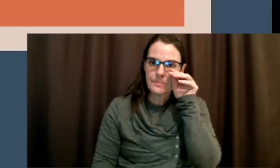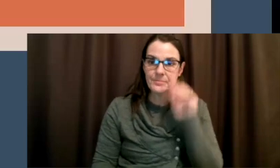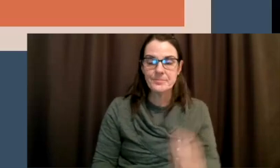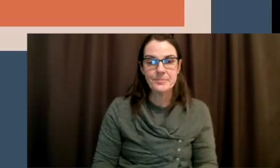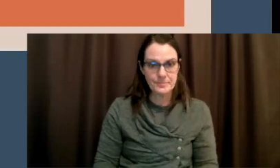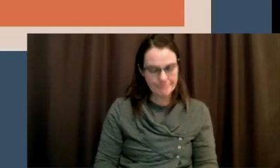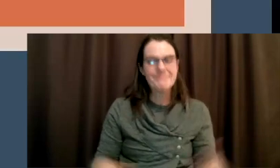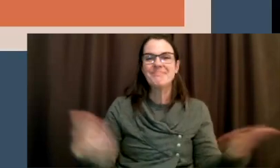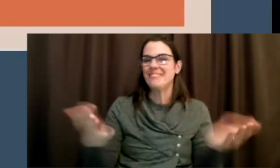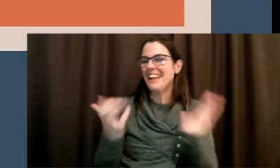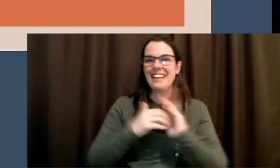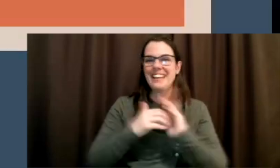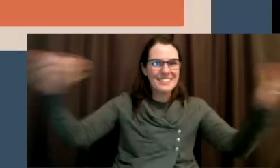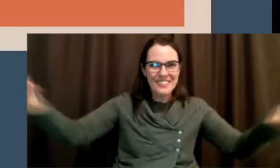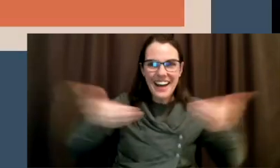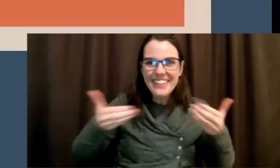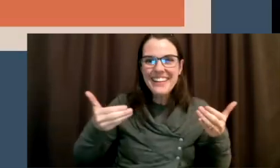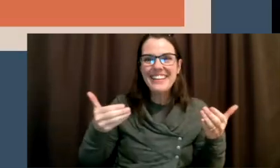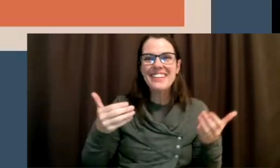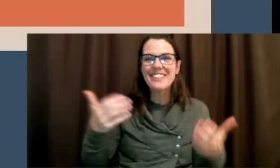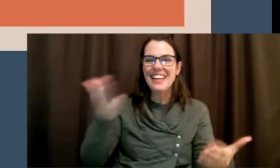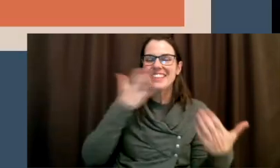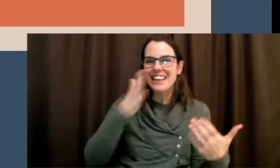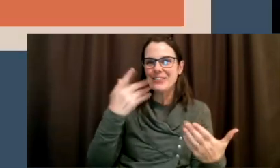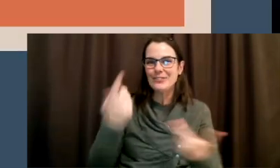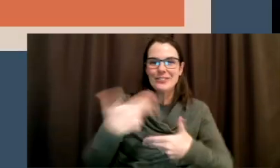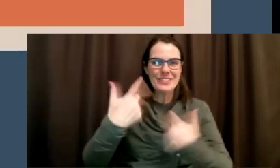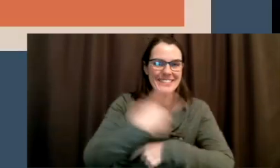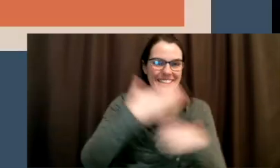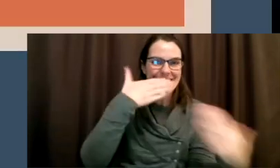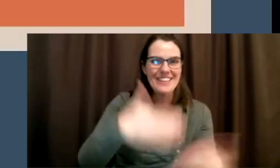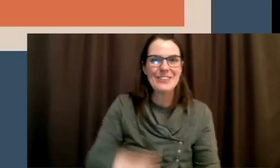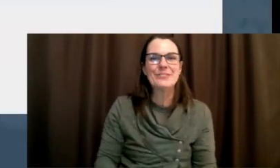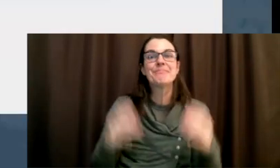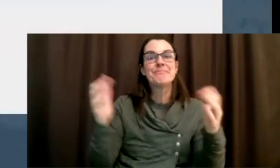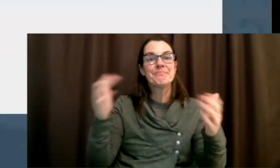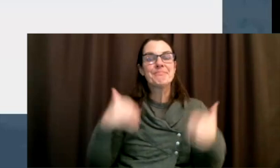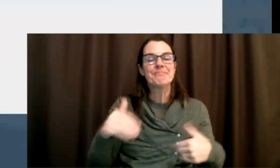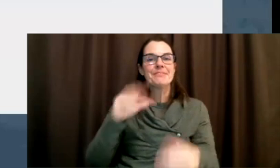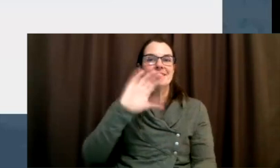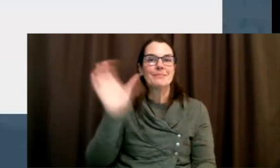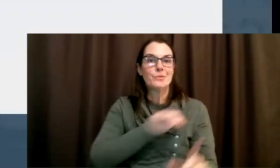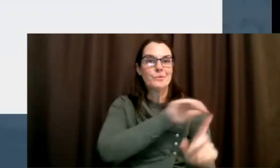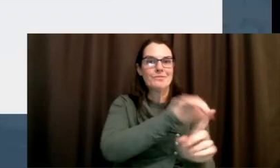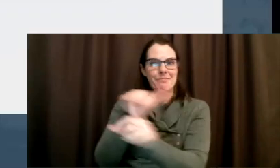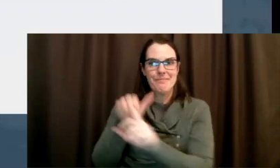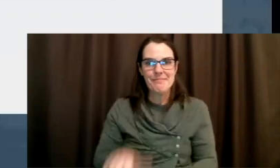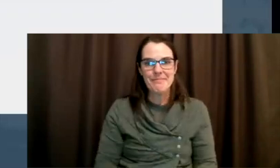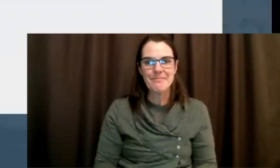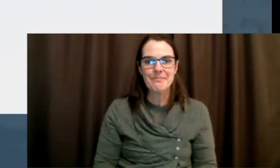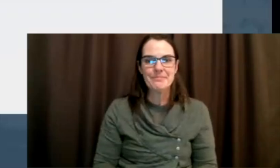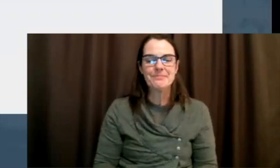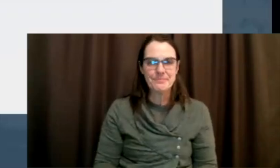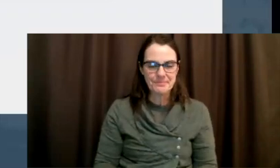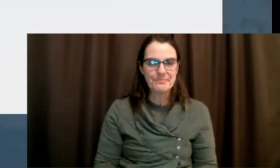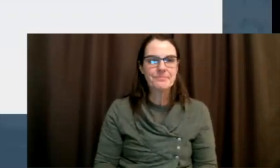Just a big welcome and thanks to those who have joined us today. And then we can move on to some Zoom reminders. So we do have